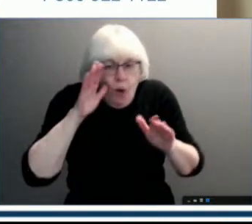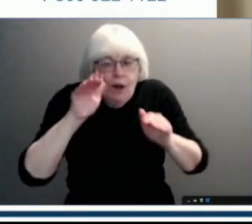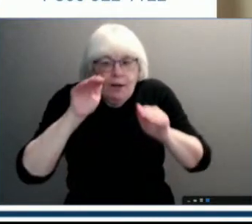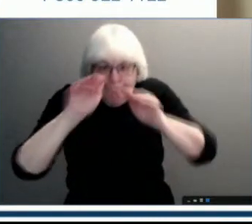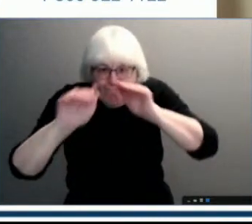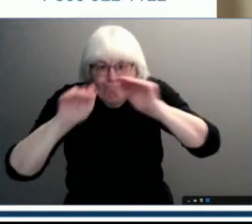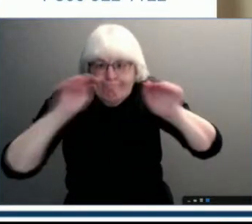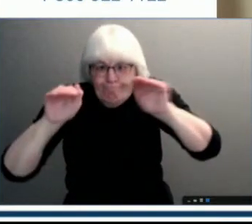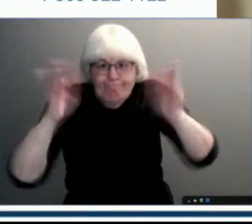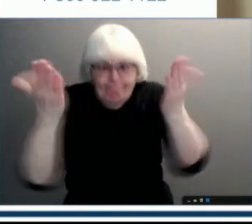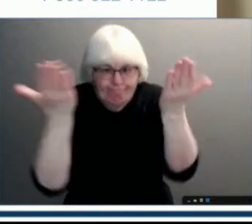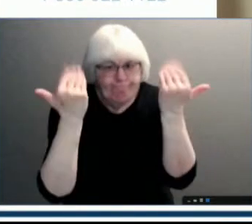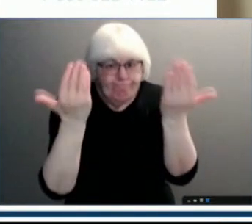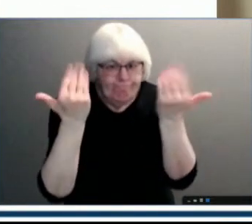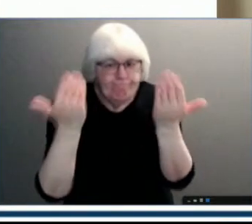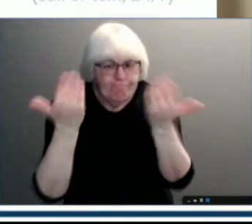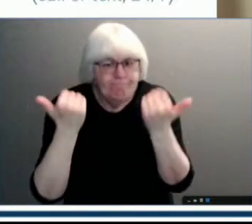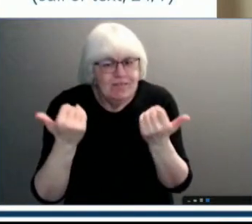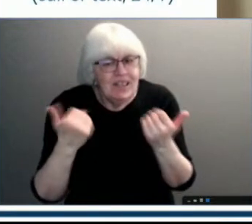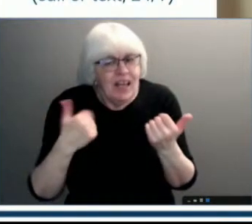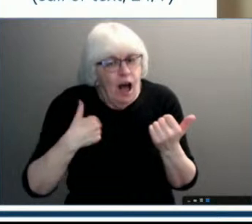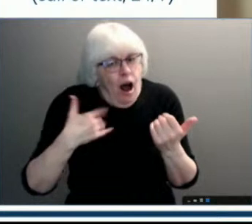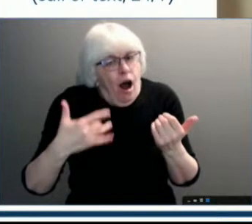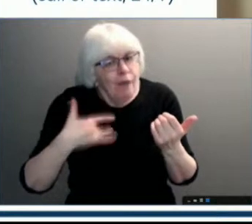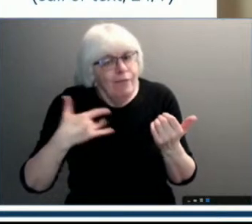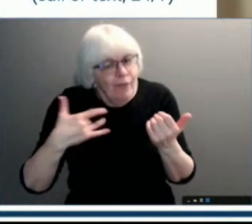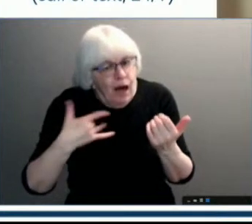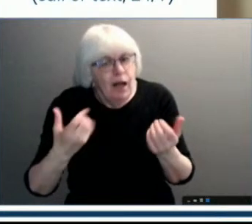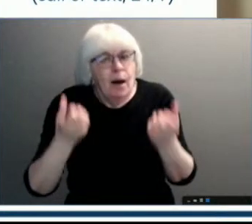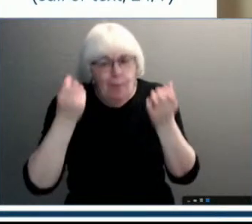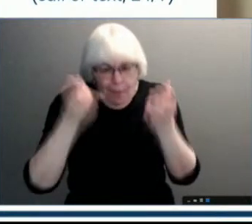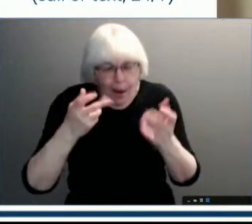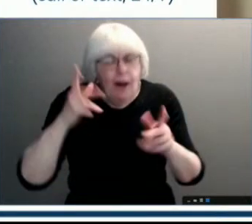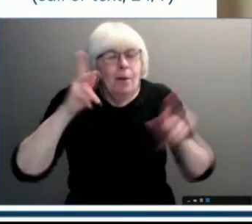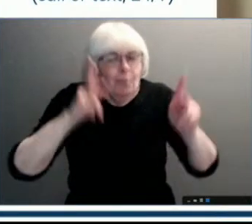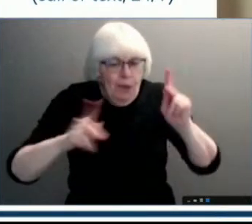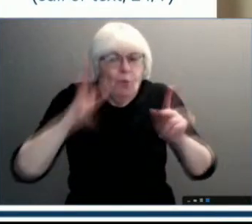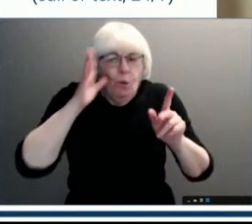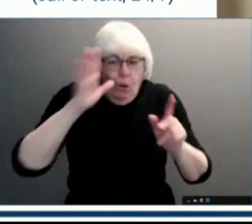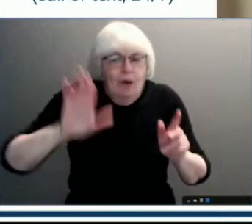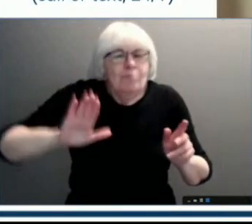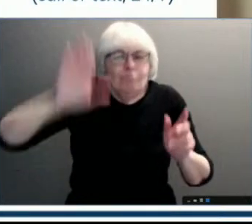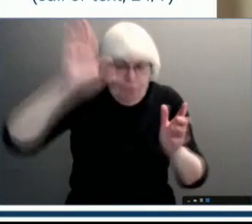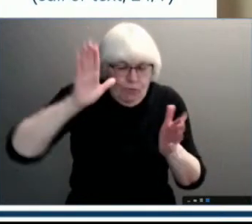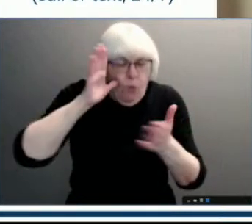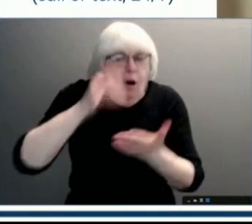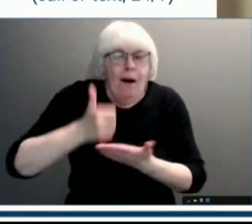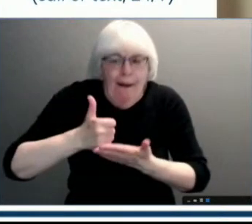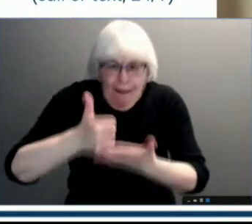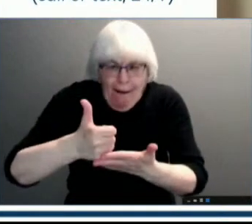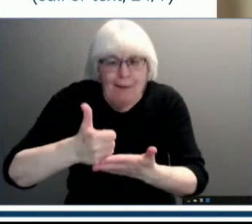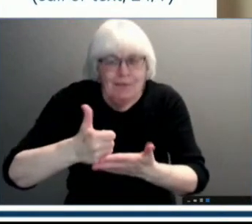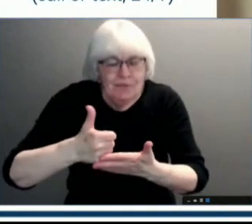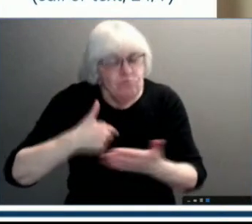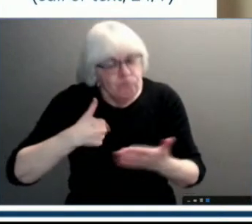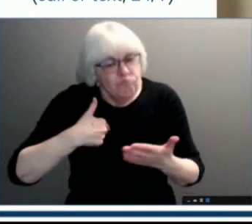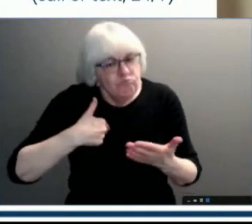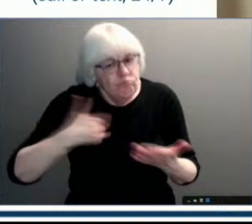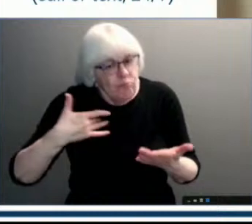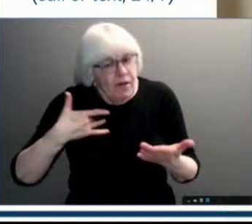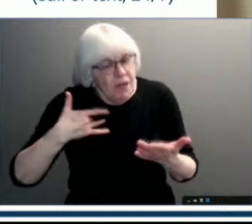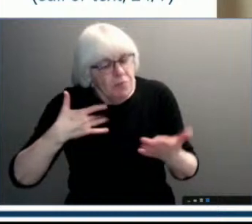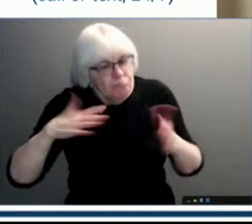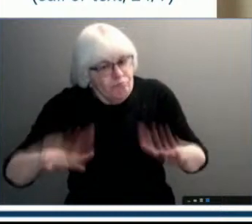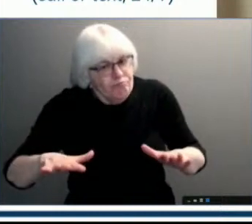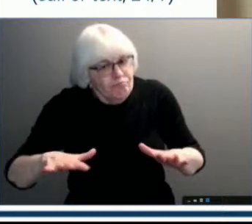I suspect a lot of people will offer to help. We'll see where we're at, and then if we need to go further, we'll continue to go further. But we also, the discussions